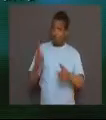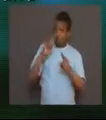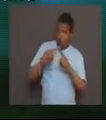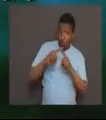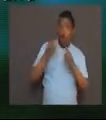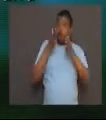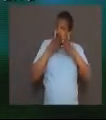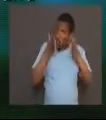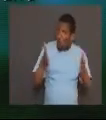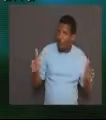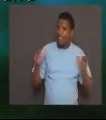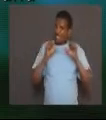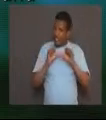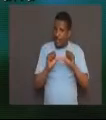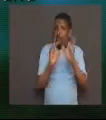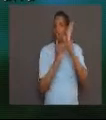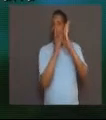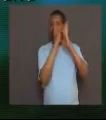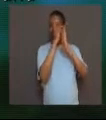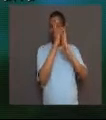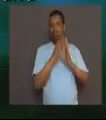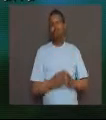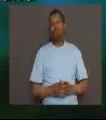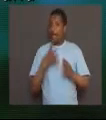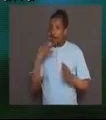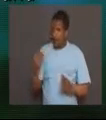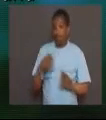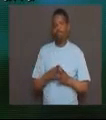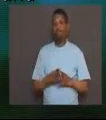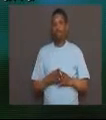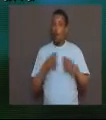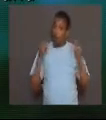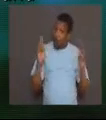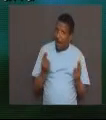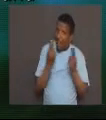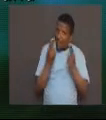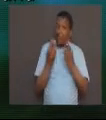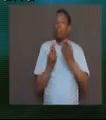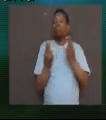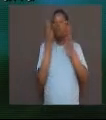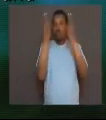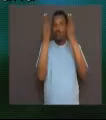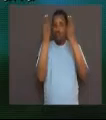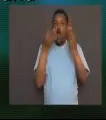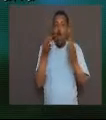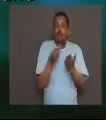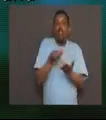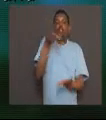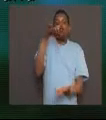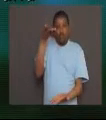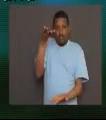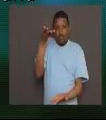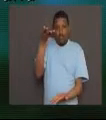promote sustainable development and optimize the use of